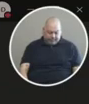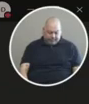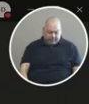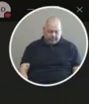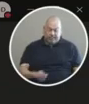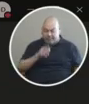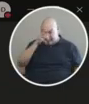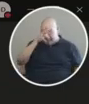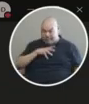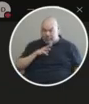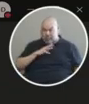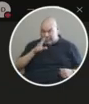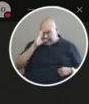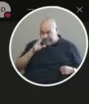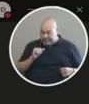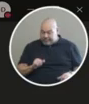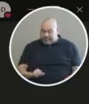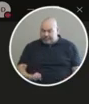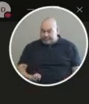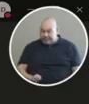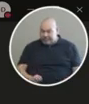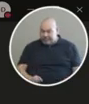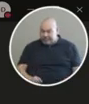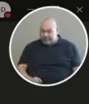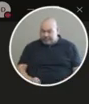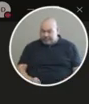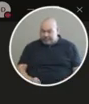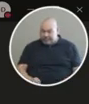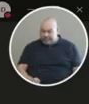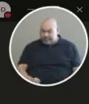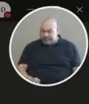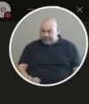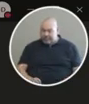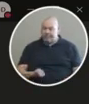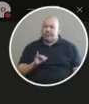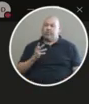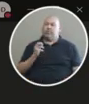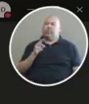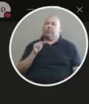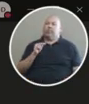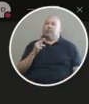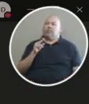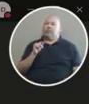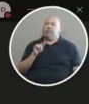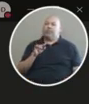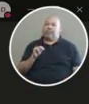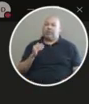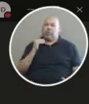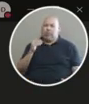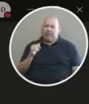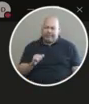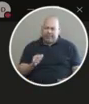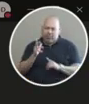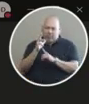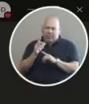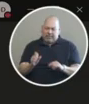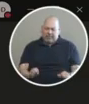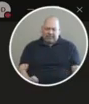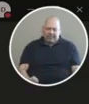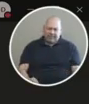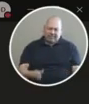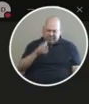Hello. Yes, sir. Your name, please? John Hogan. Mr. Hogan, go ahead, sir. You have 3